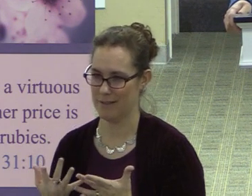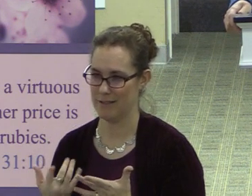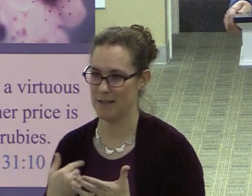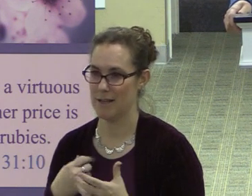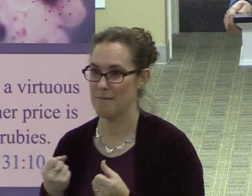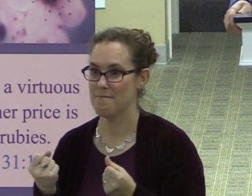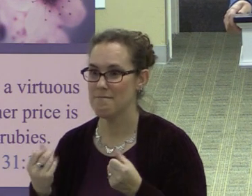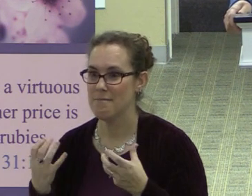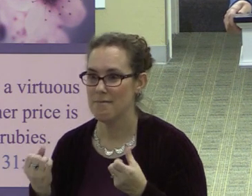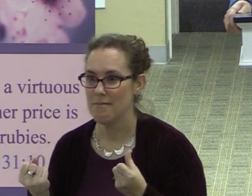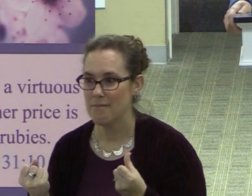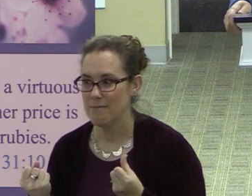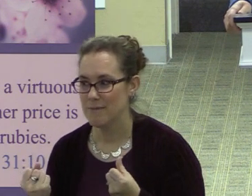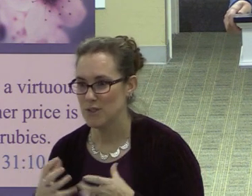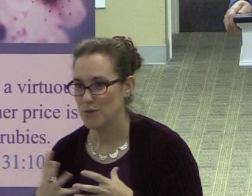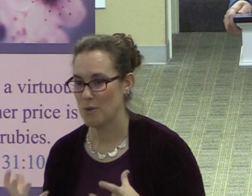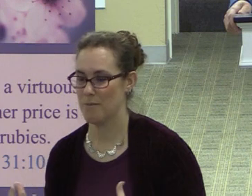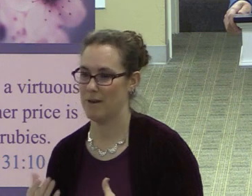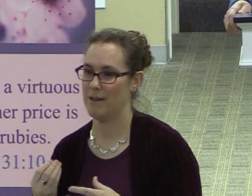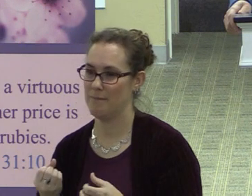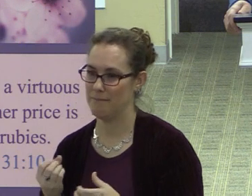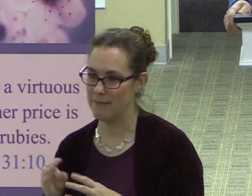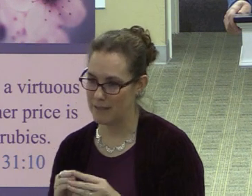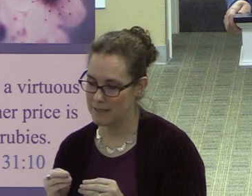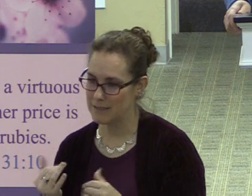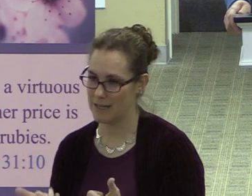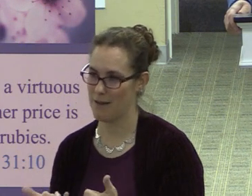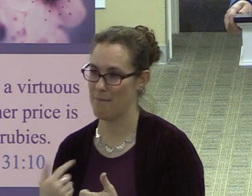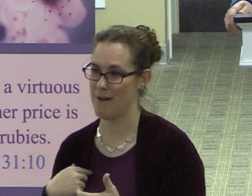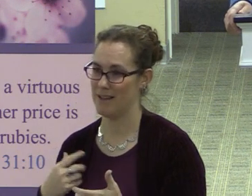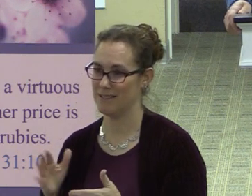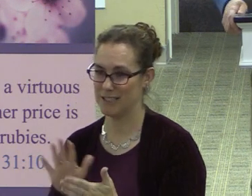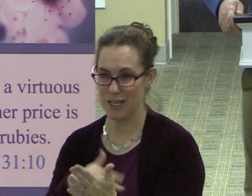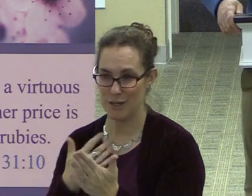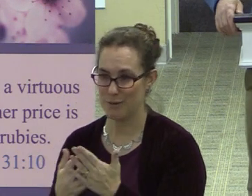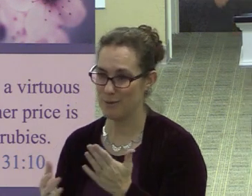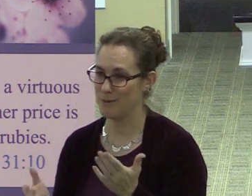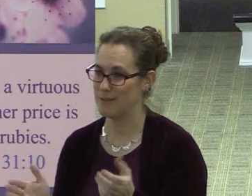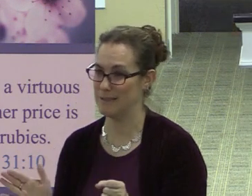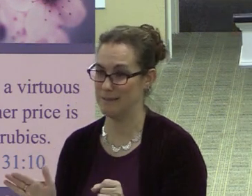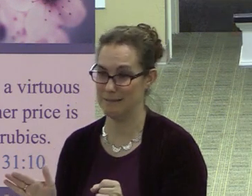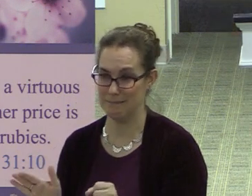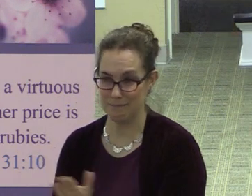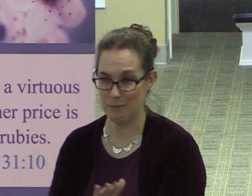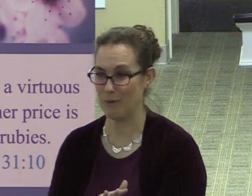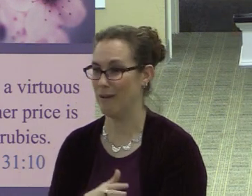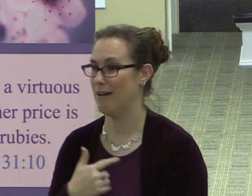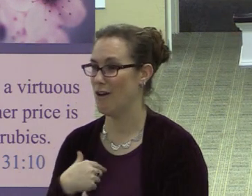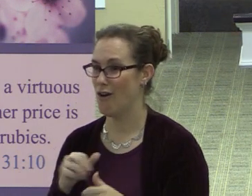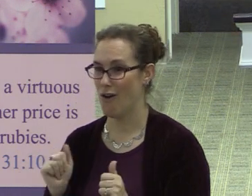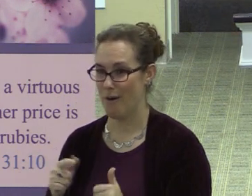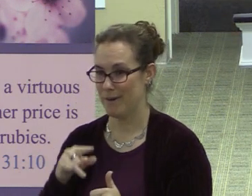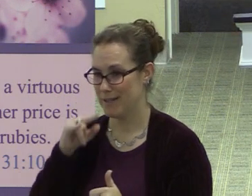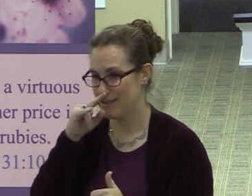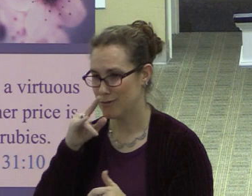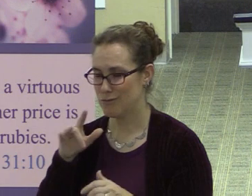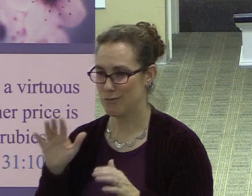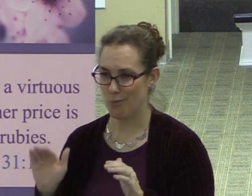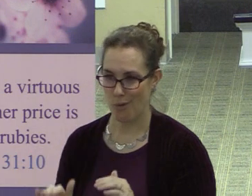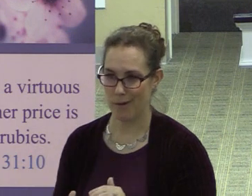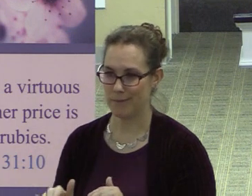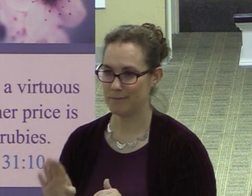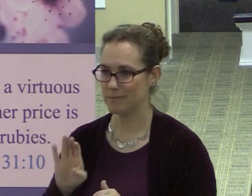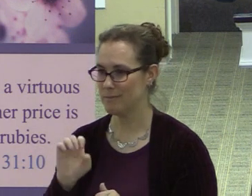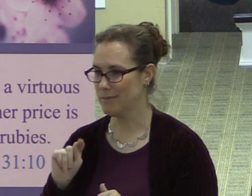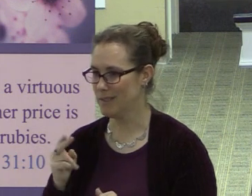many meetings right now. My schedule is packed. And so we got in. And it's so funny because all my kids are small. Bethany's 4. Daniel was 10 at